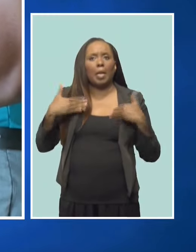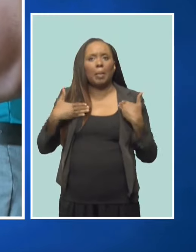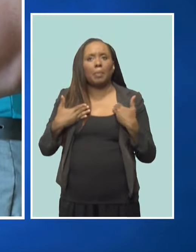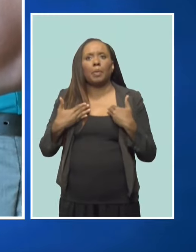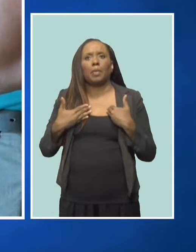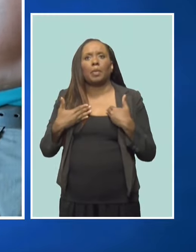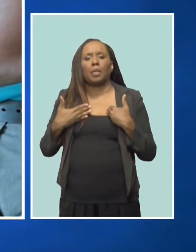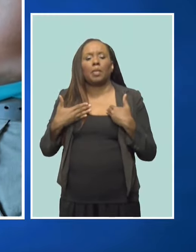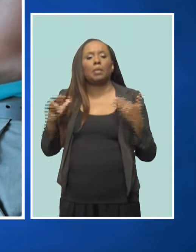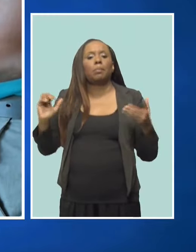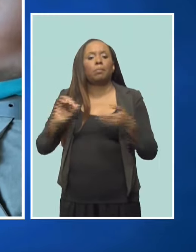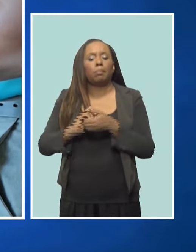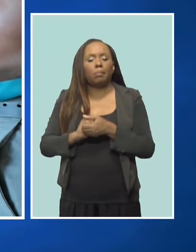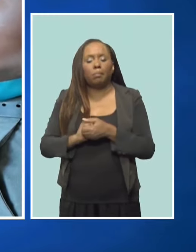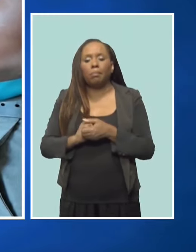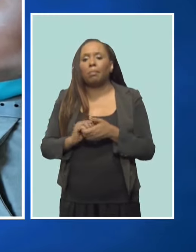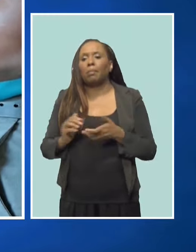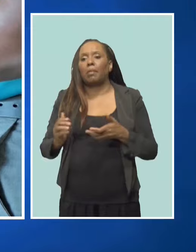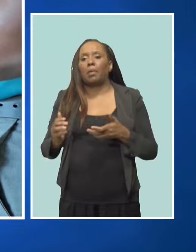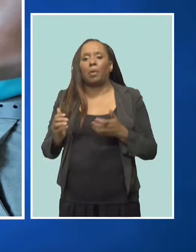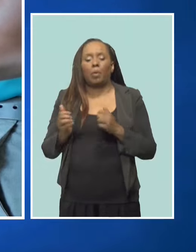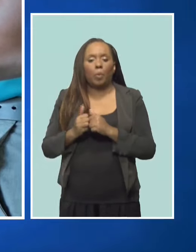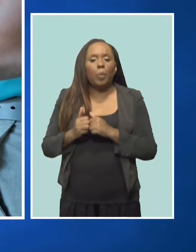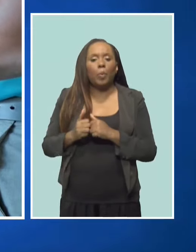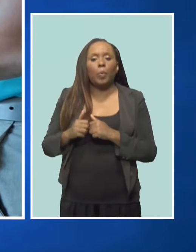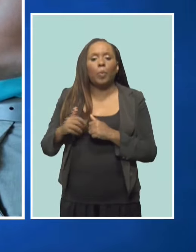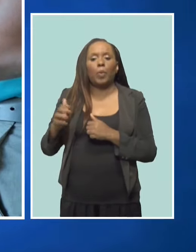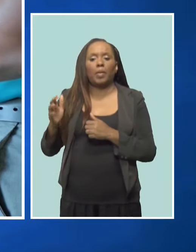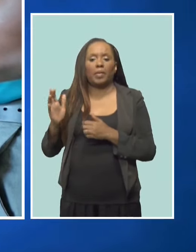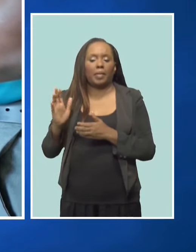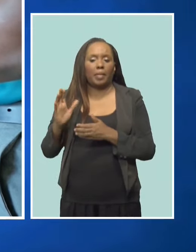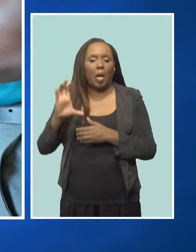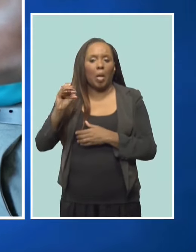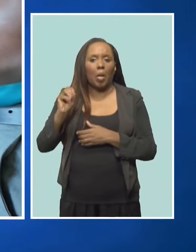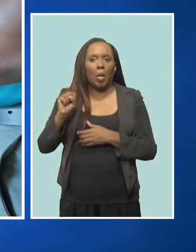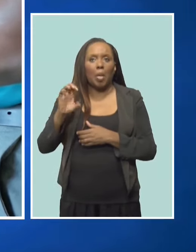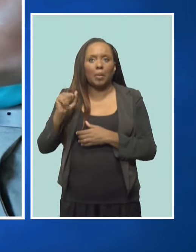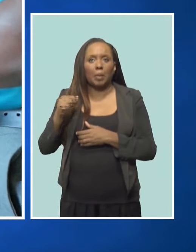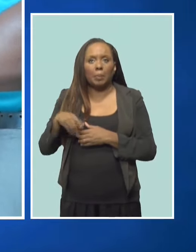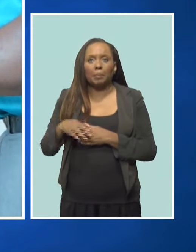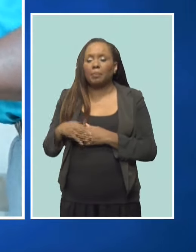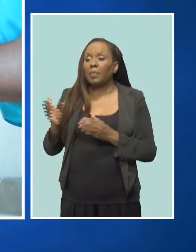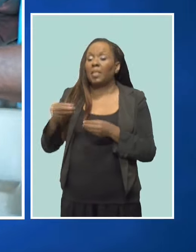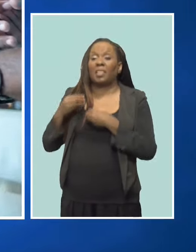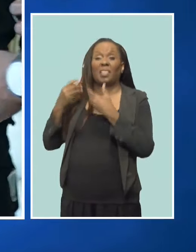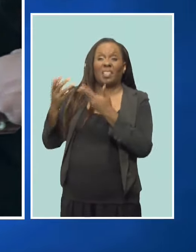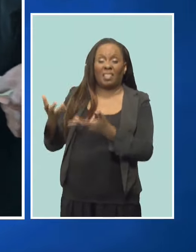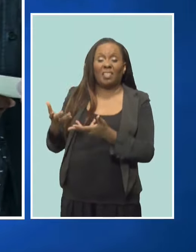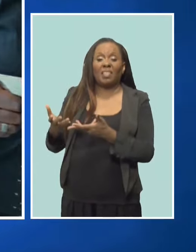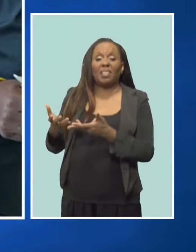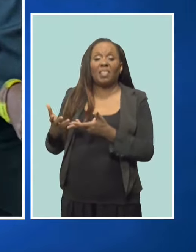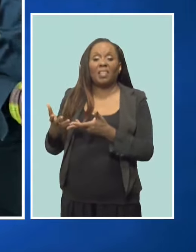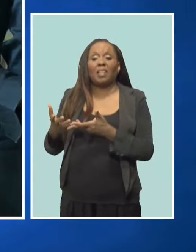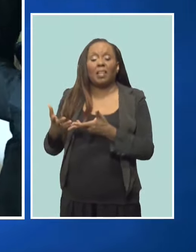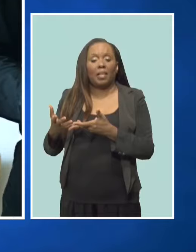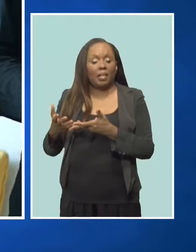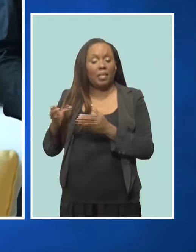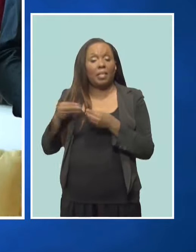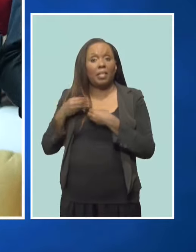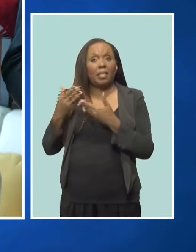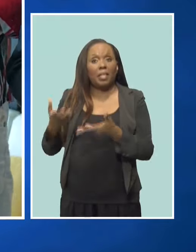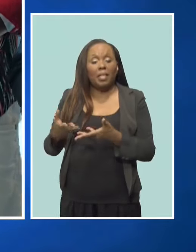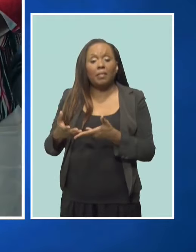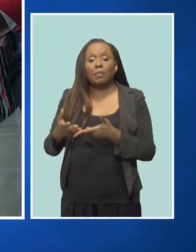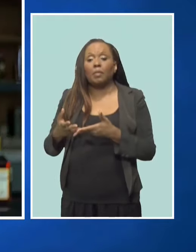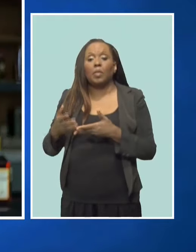Cropover as he presented weekend staycations for Calypso monarch Adrian Clark and Road March King Bruce Lee Almighty. Well,